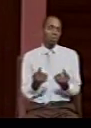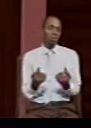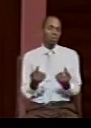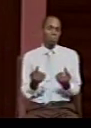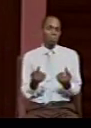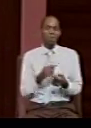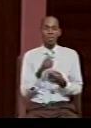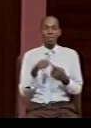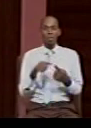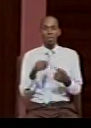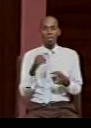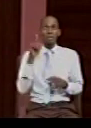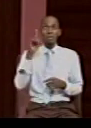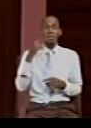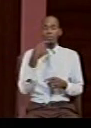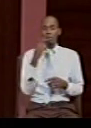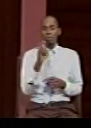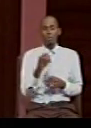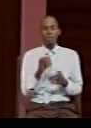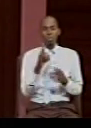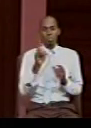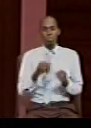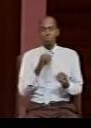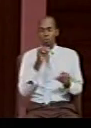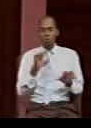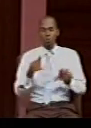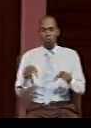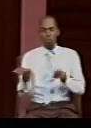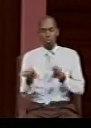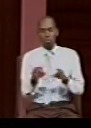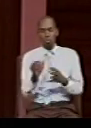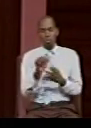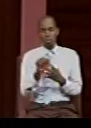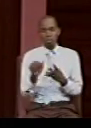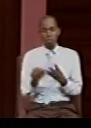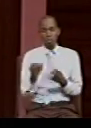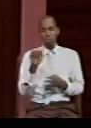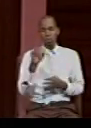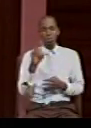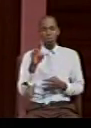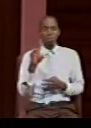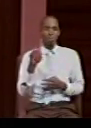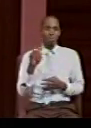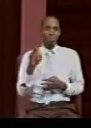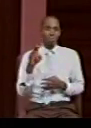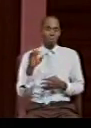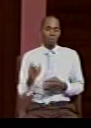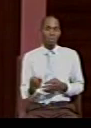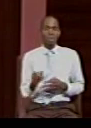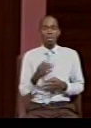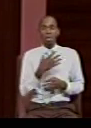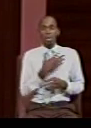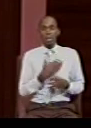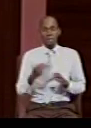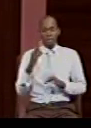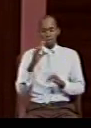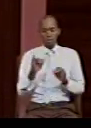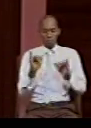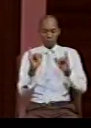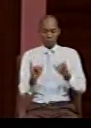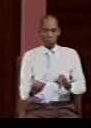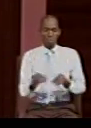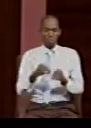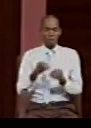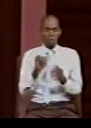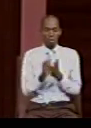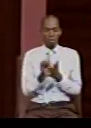says, thou shalt not commit adultery, it draws a circle. And as long as you stay inside that